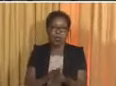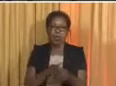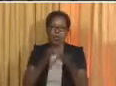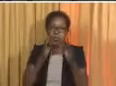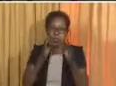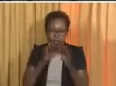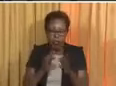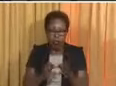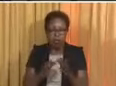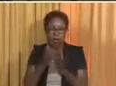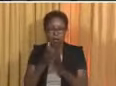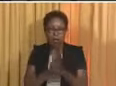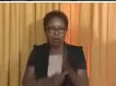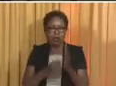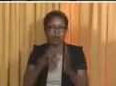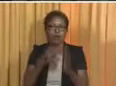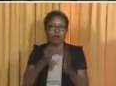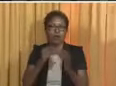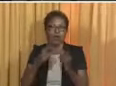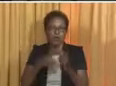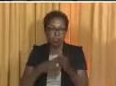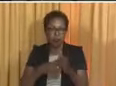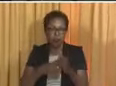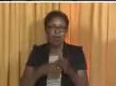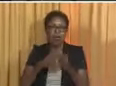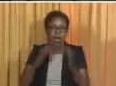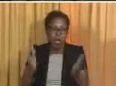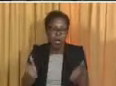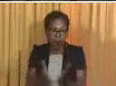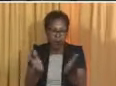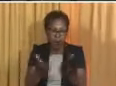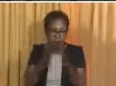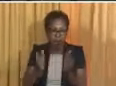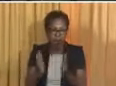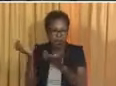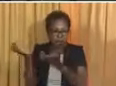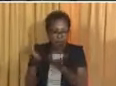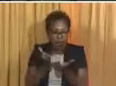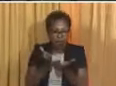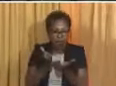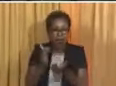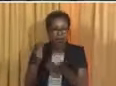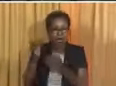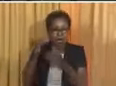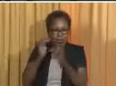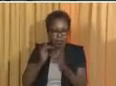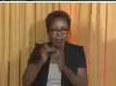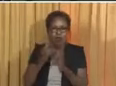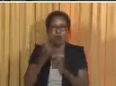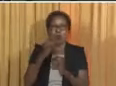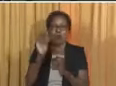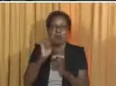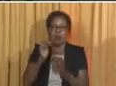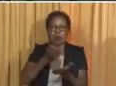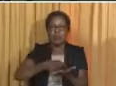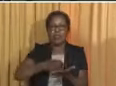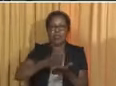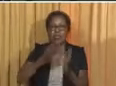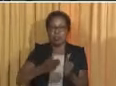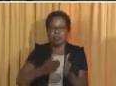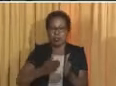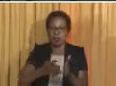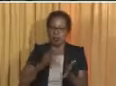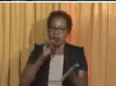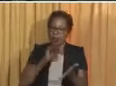Article 257 of the Constitution, a promoter needs at least 1 million registered voters to support their proposals. That's